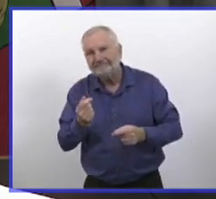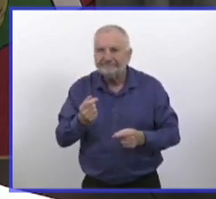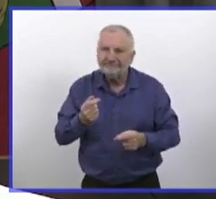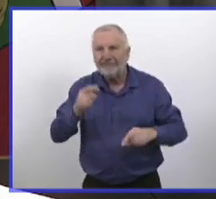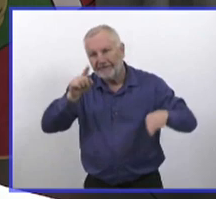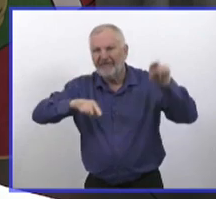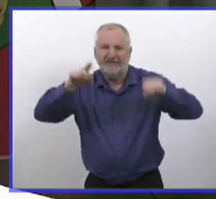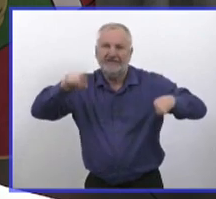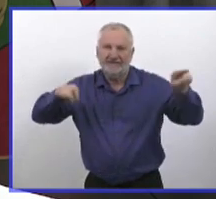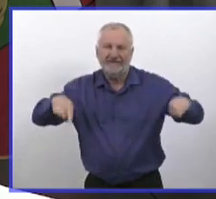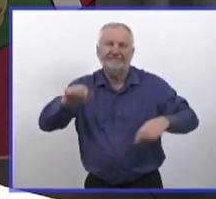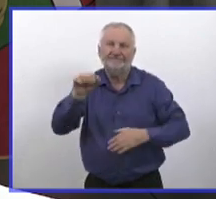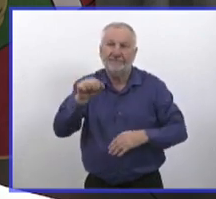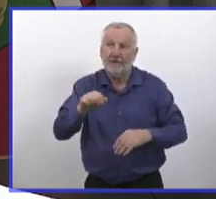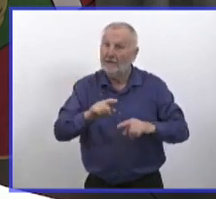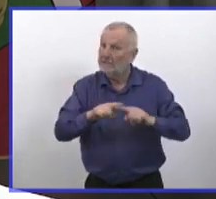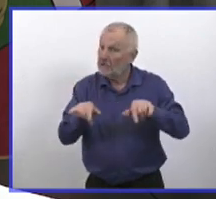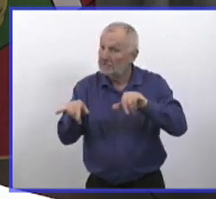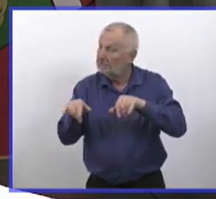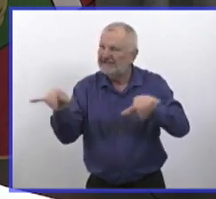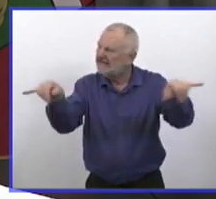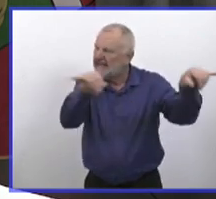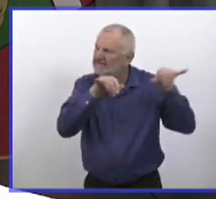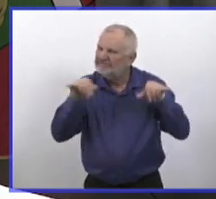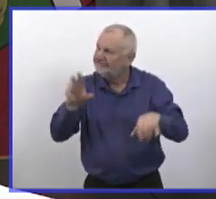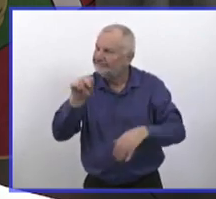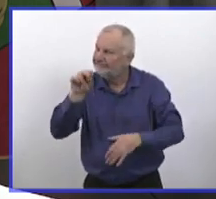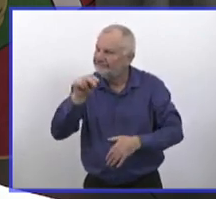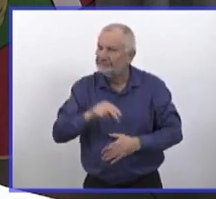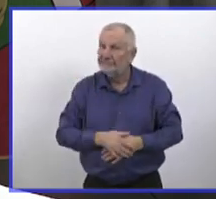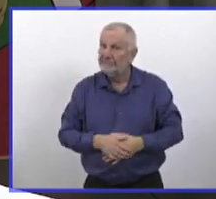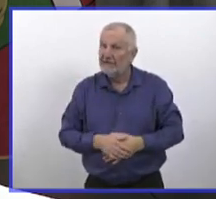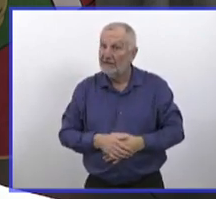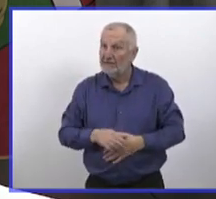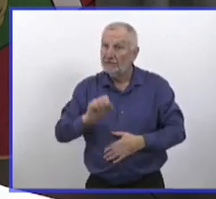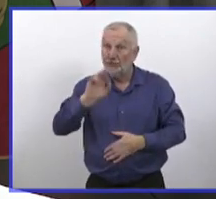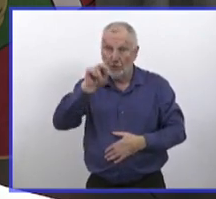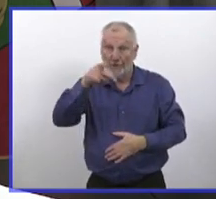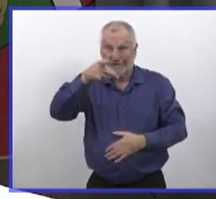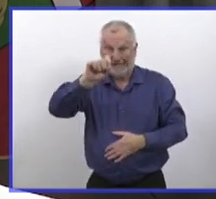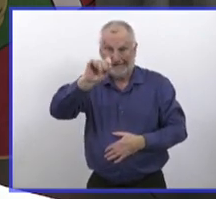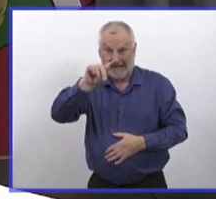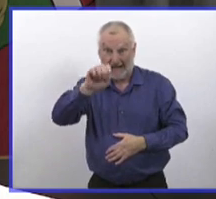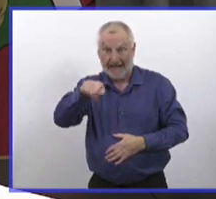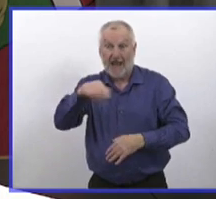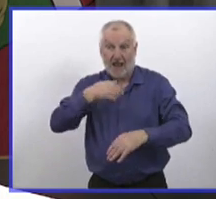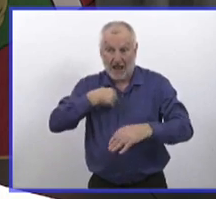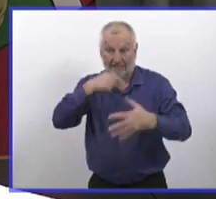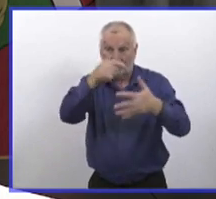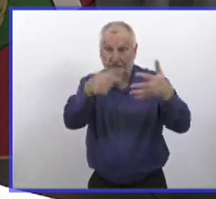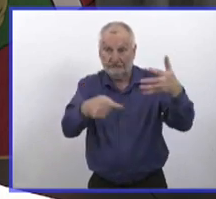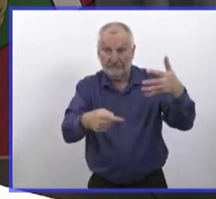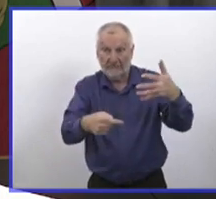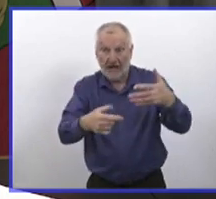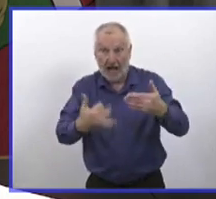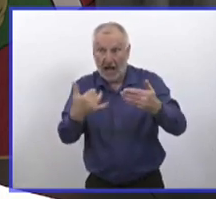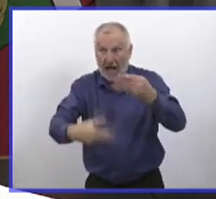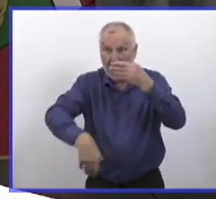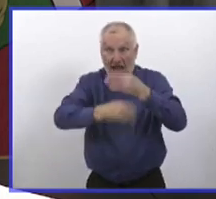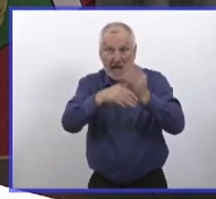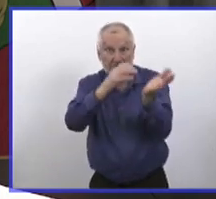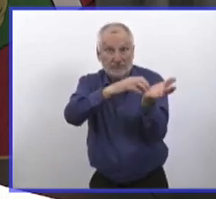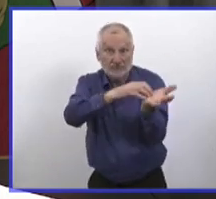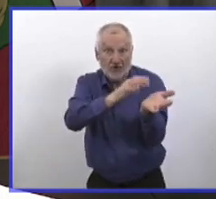excellent addition to the super sites, and we think that both are incredibly valuable for different reasons.